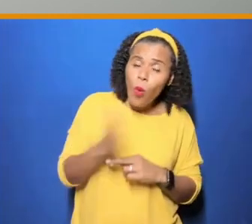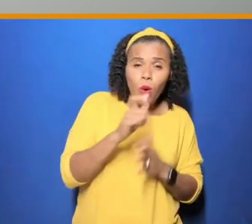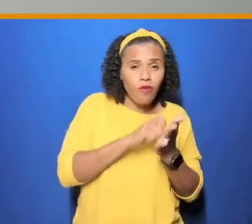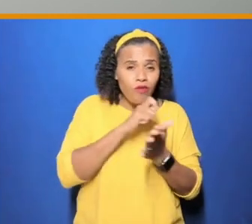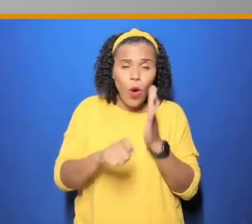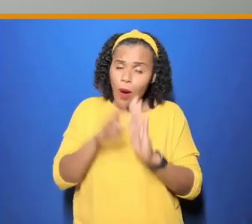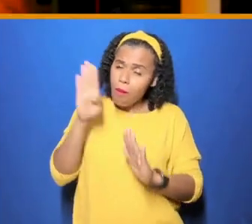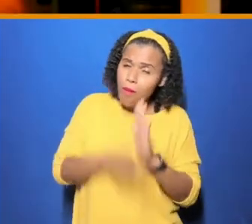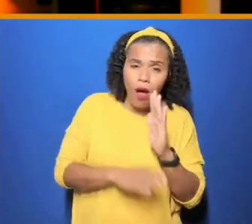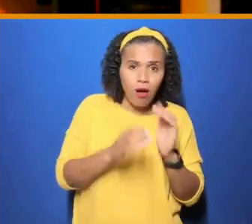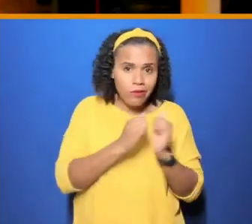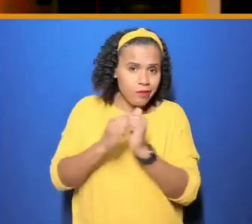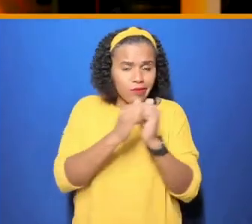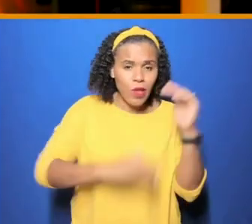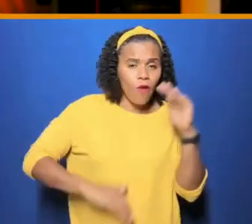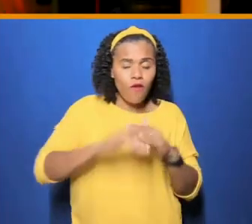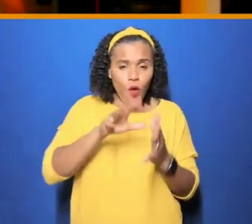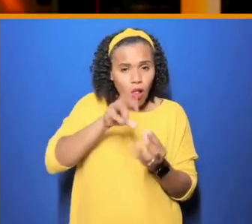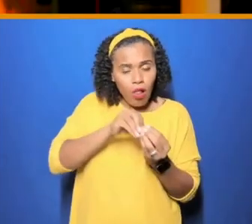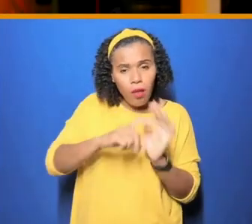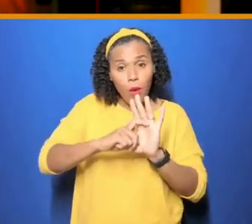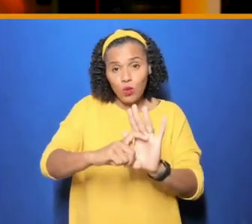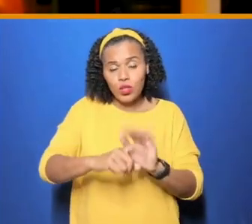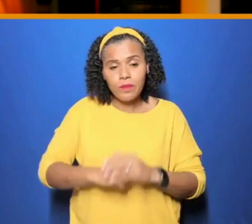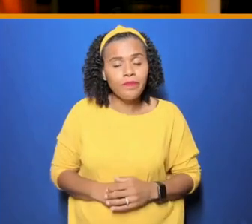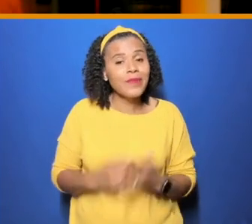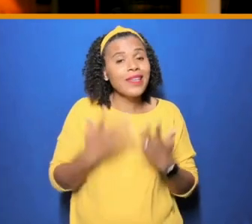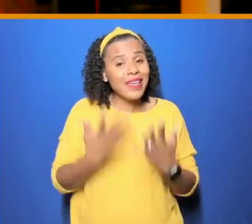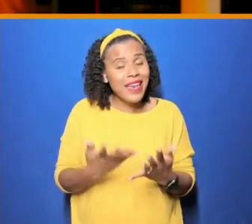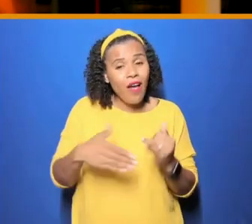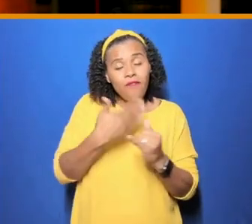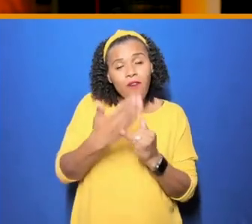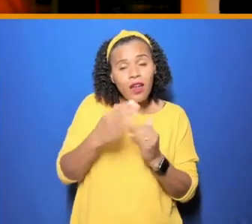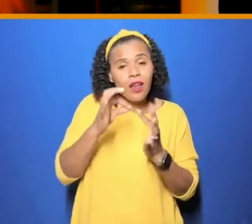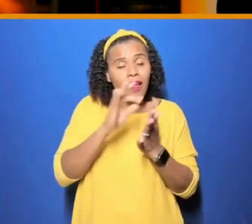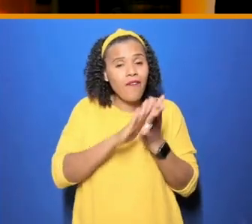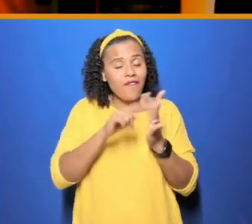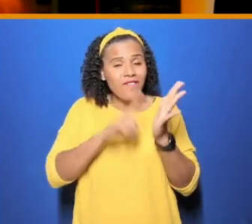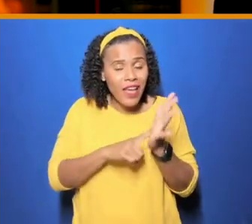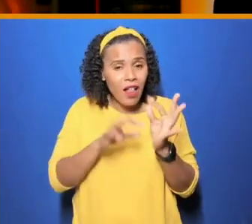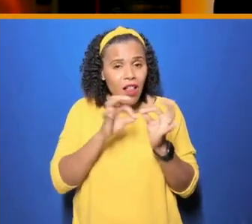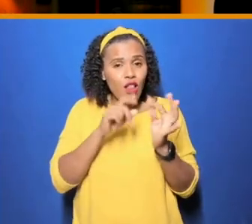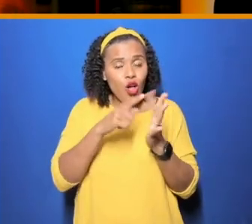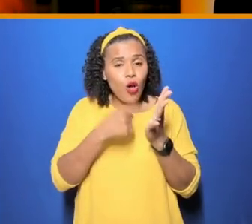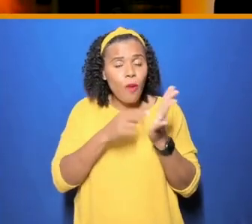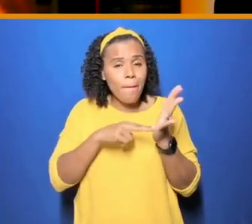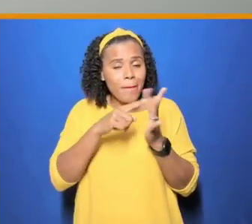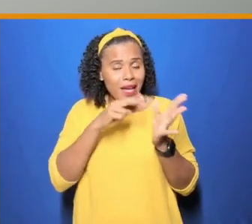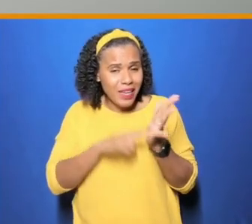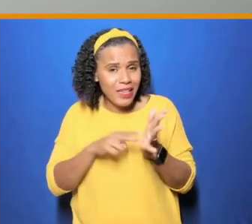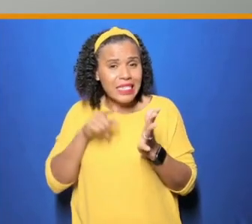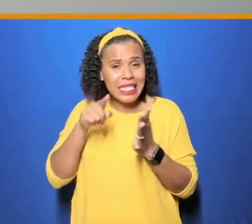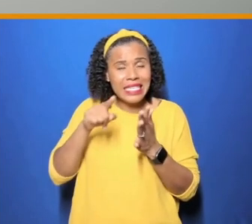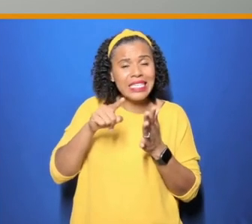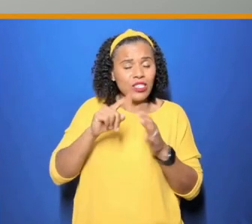Thank you, Tim. Thank you. So I finally call Phil Bennion from Lichfield, Tamworth and Burton, who is chair of the Federal International Relations